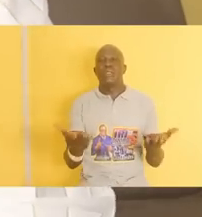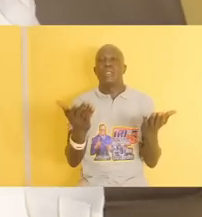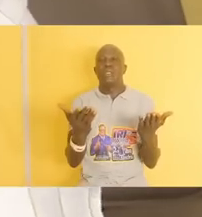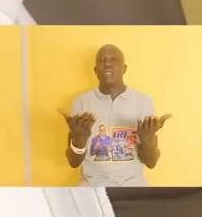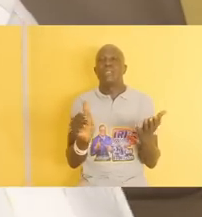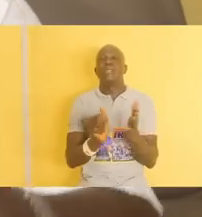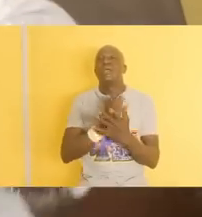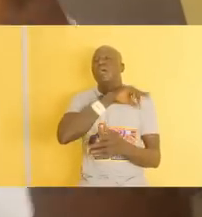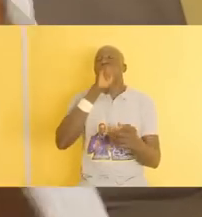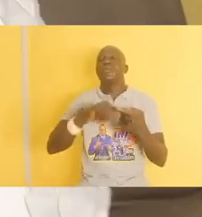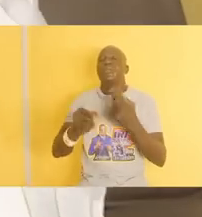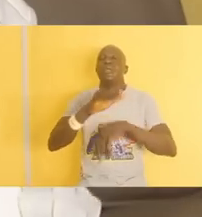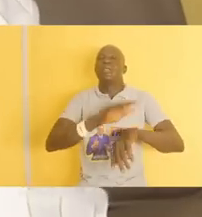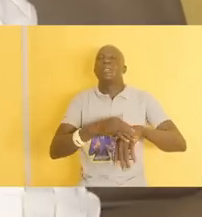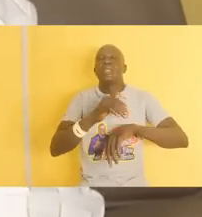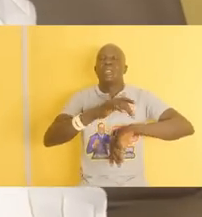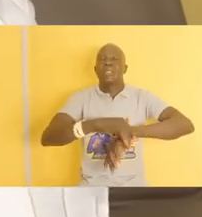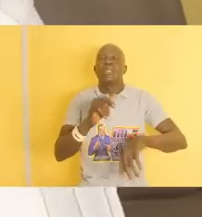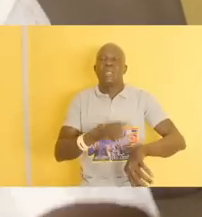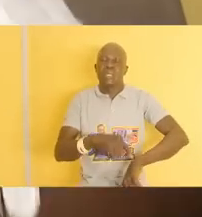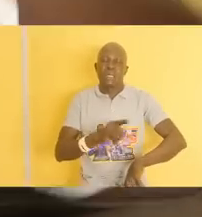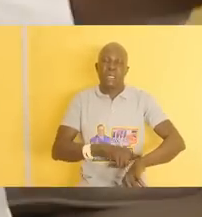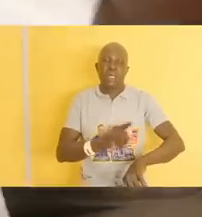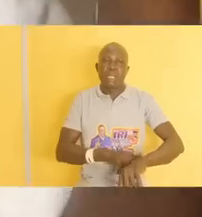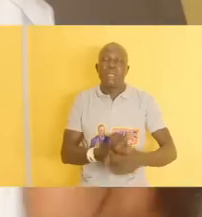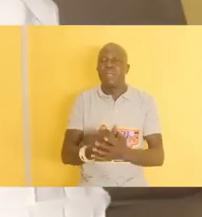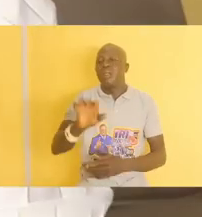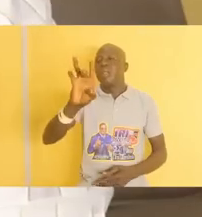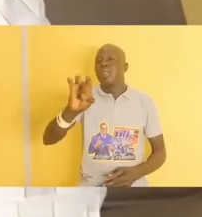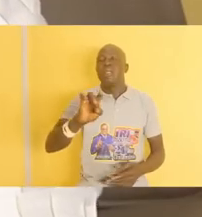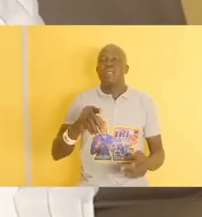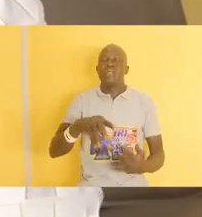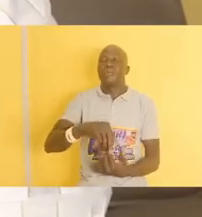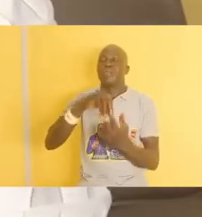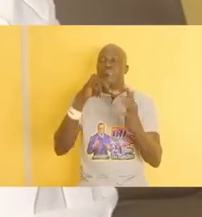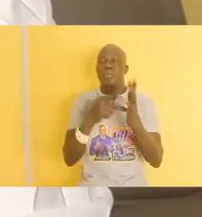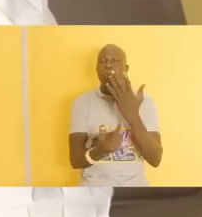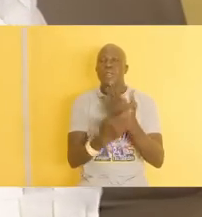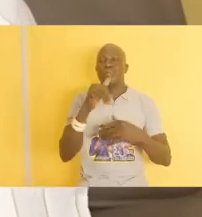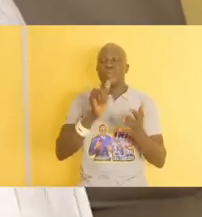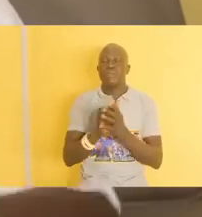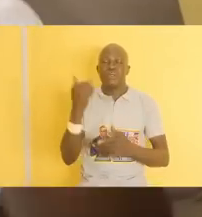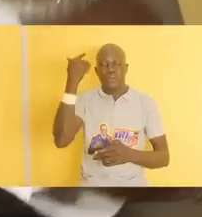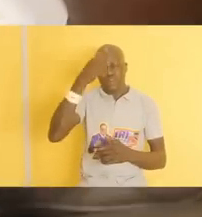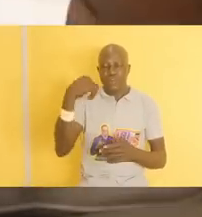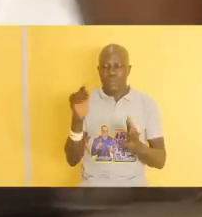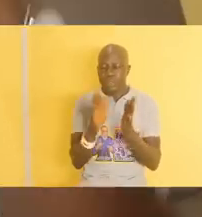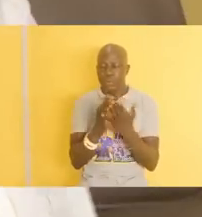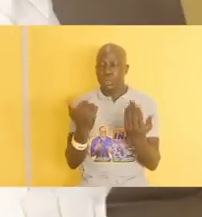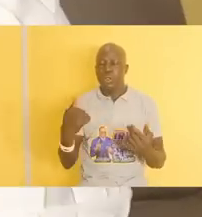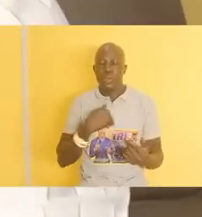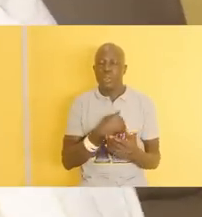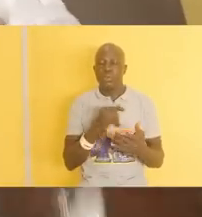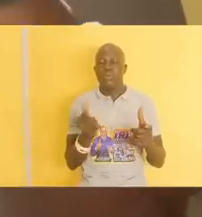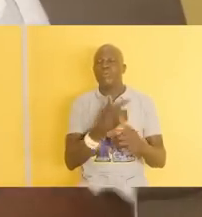Amen. So koba di ago me joni asani. Ne pa de pata ki ma wa. Ne uri Facebook. Ama ako ba du ato